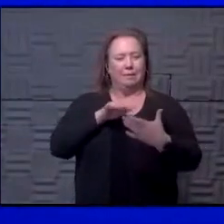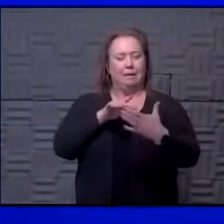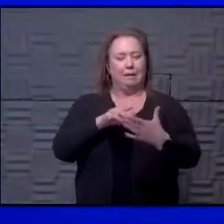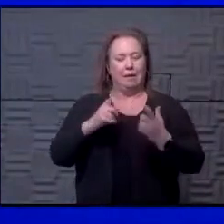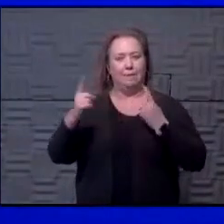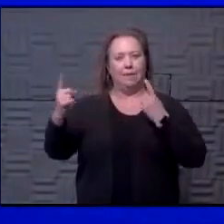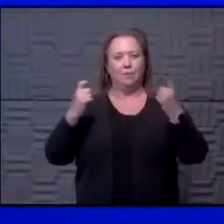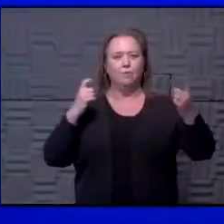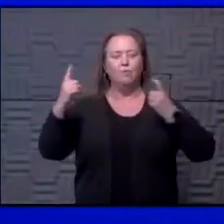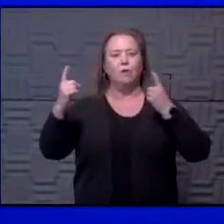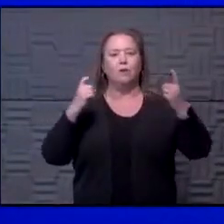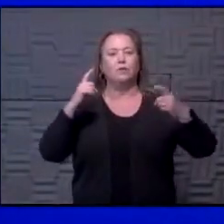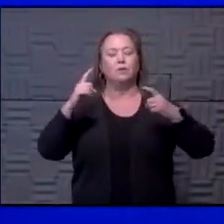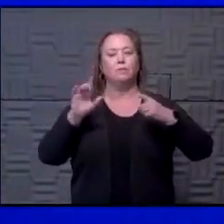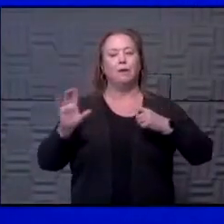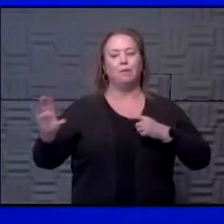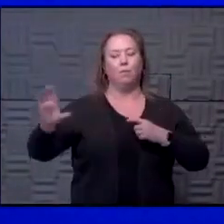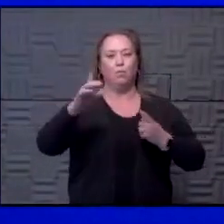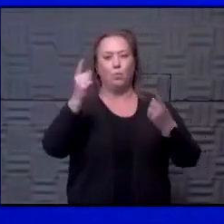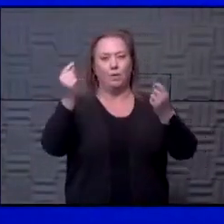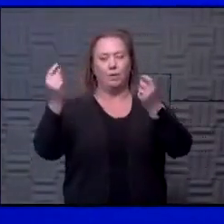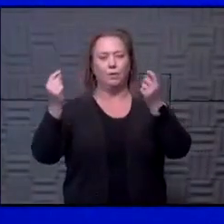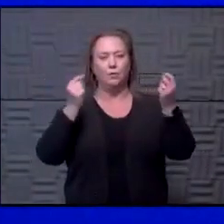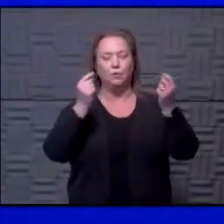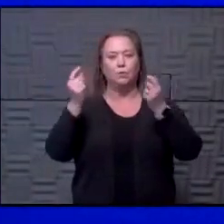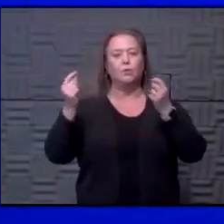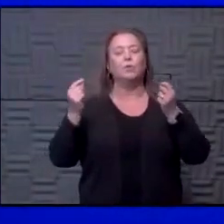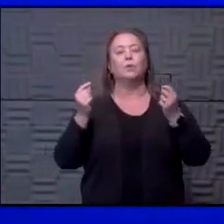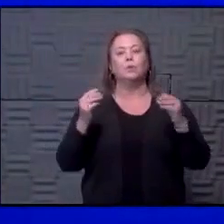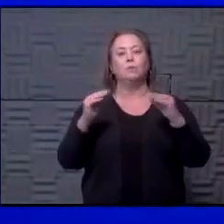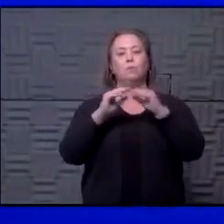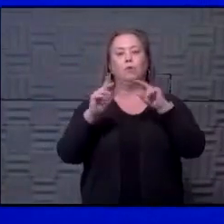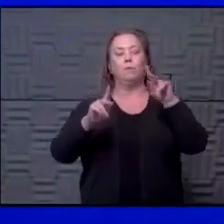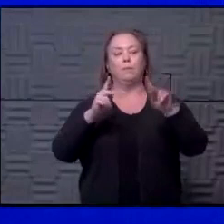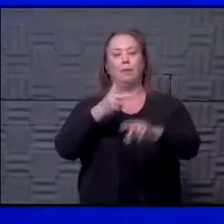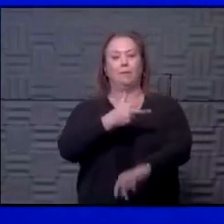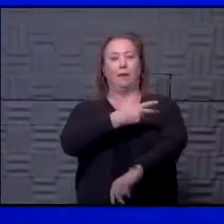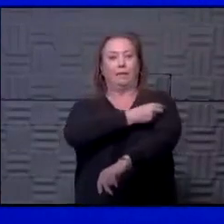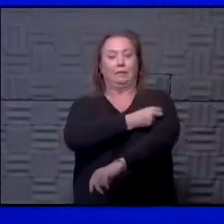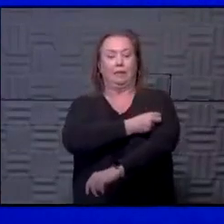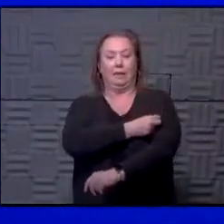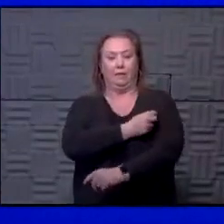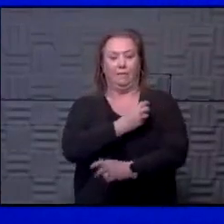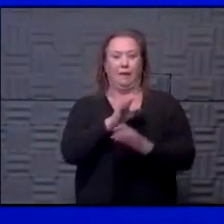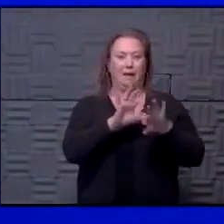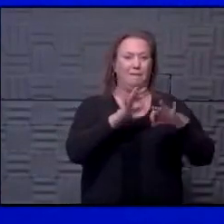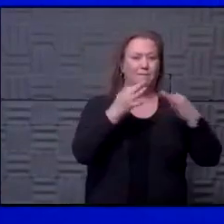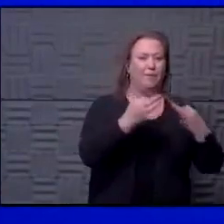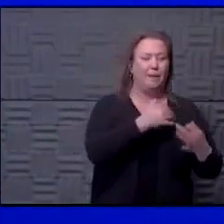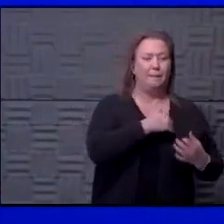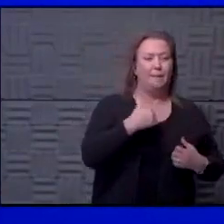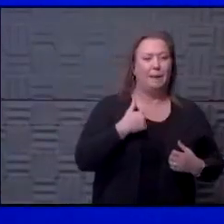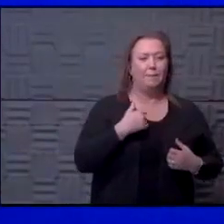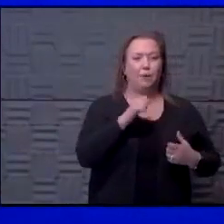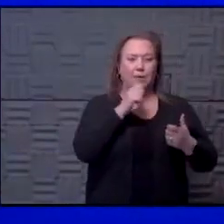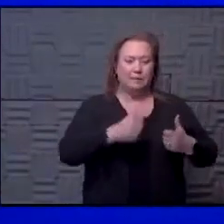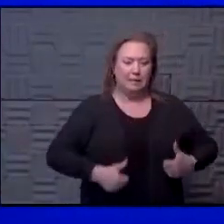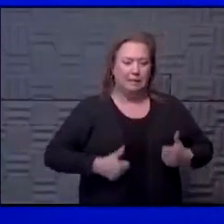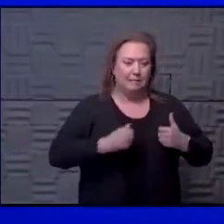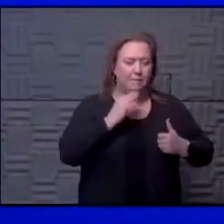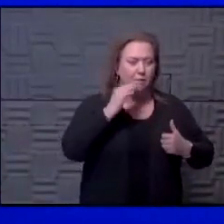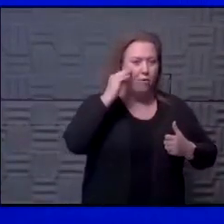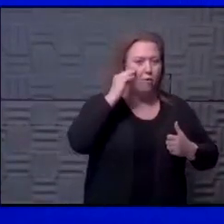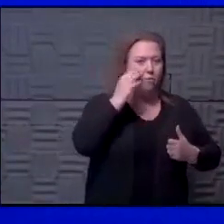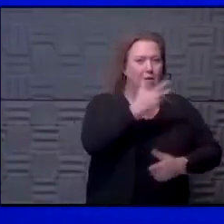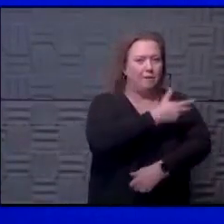of questions from viewers about what they should do, especially now that more people are getting the vaccine. If a loved one who doesn't have or who doesn't live in their home is